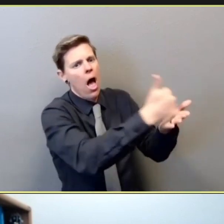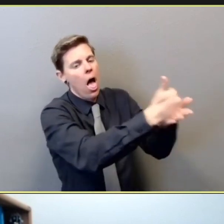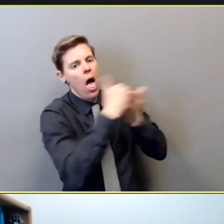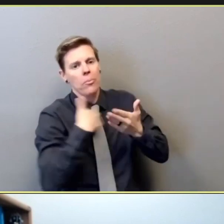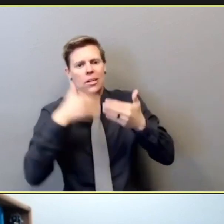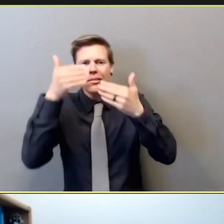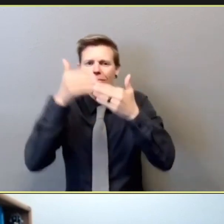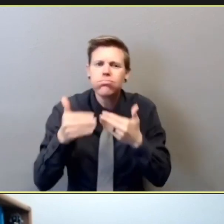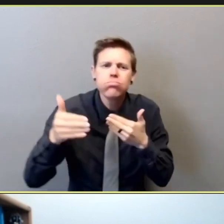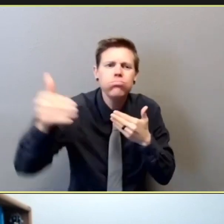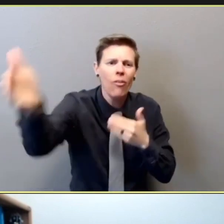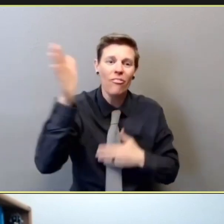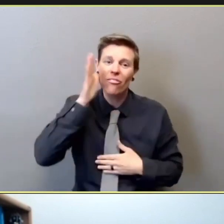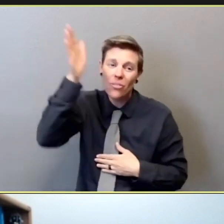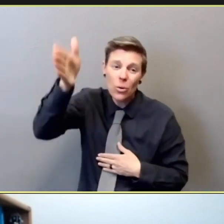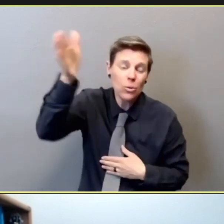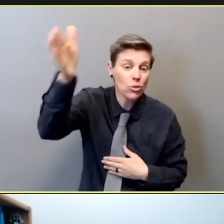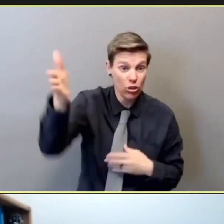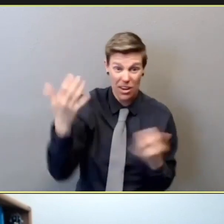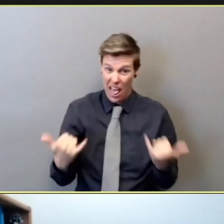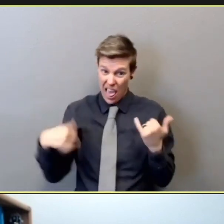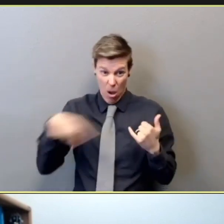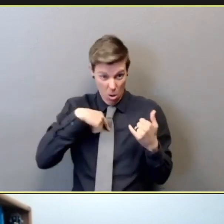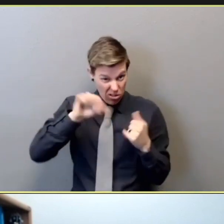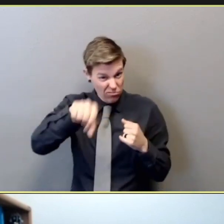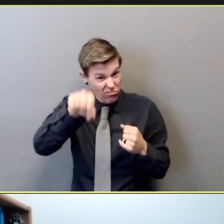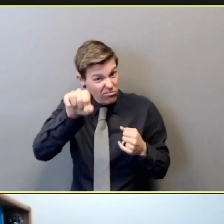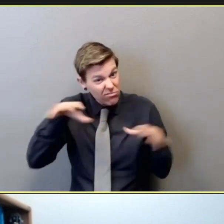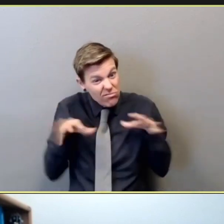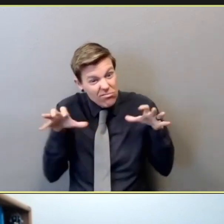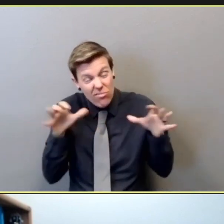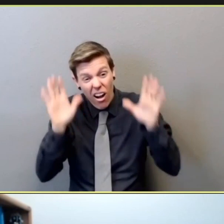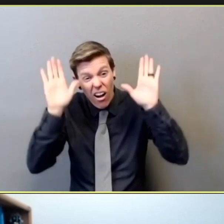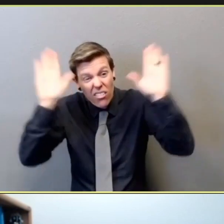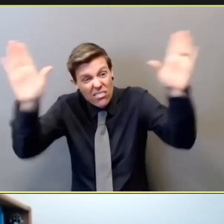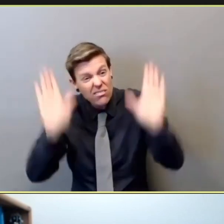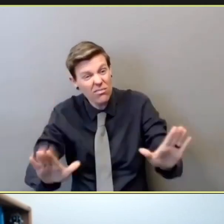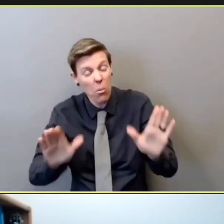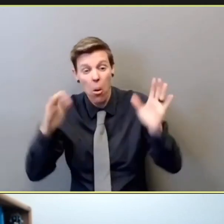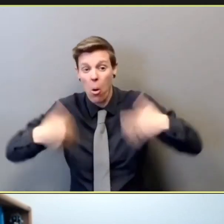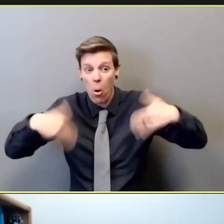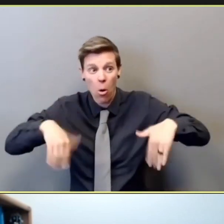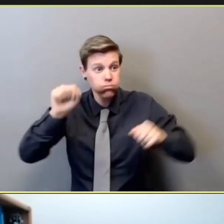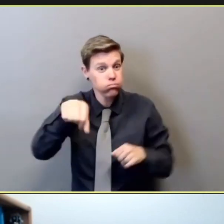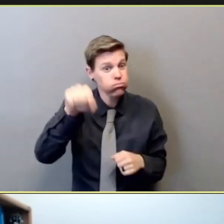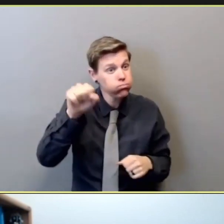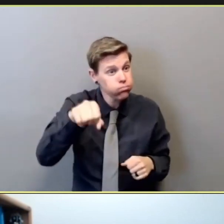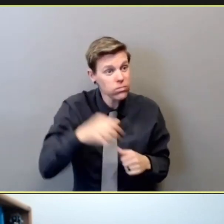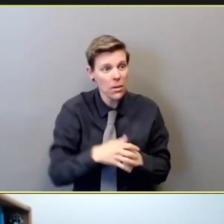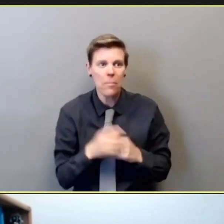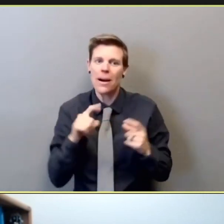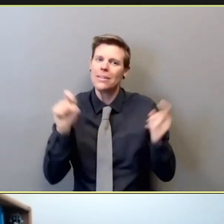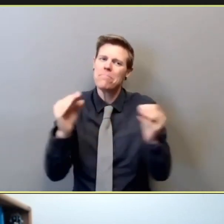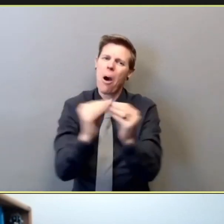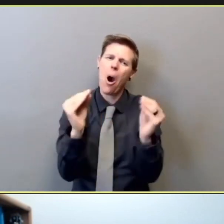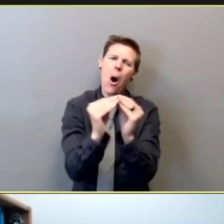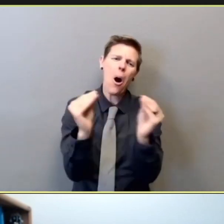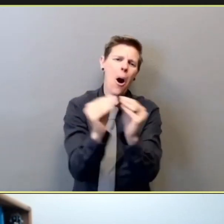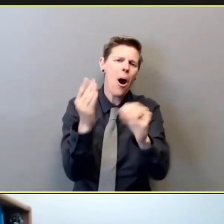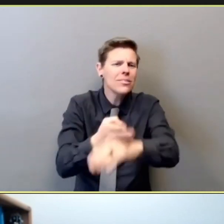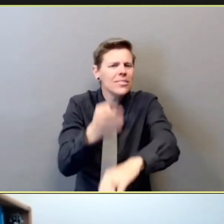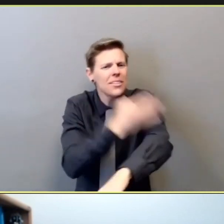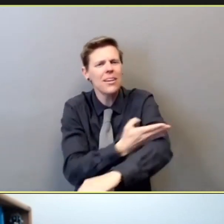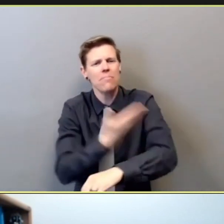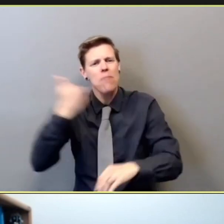Mexico, but there's definitely public health infrastructure and systems that need to be updated and upgraded.